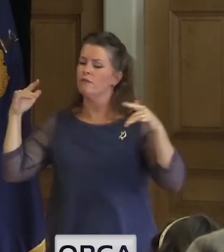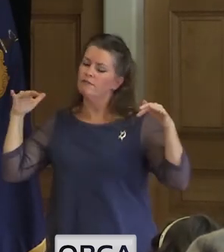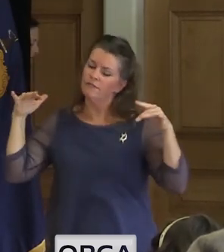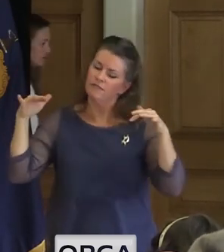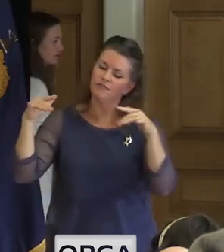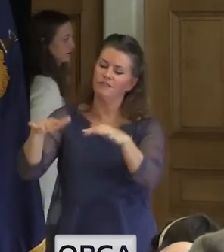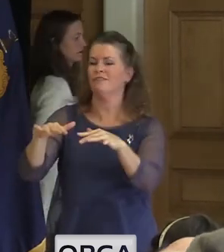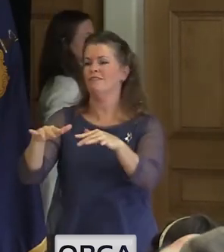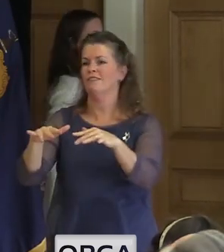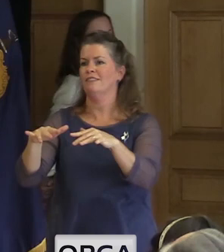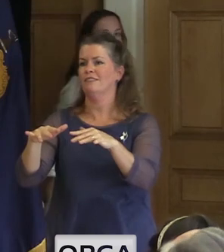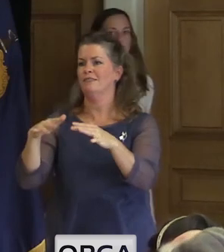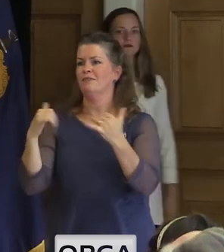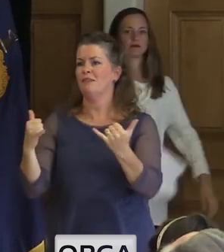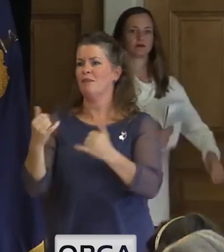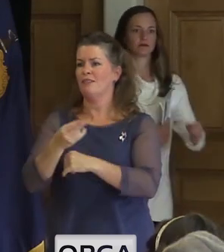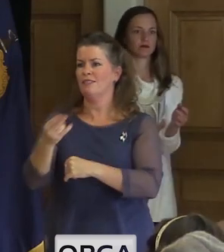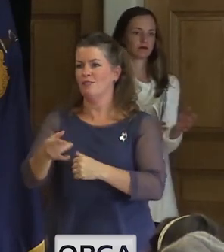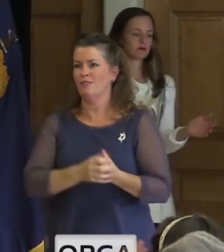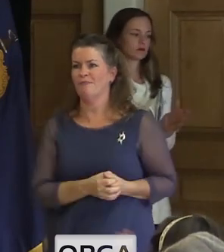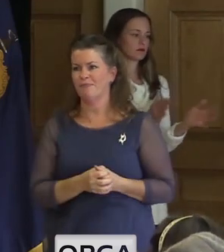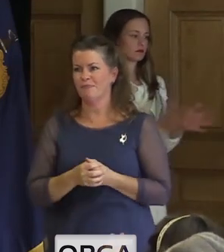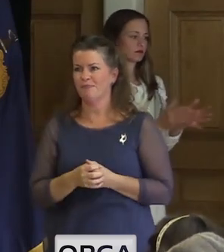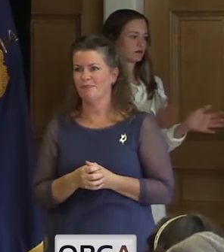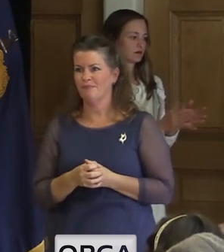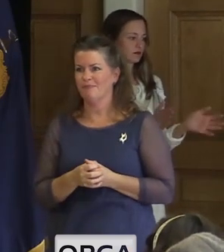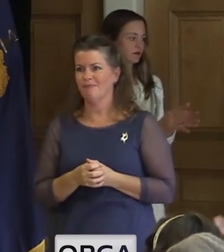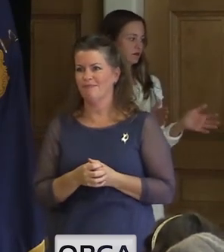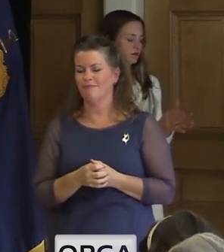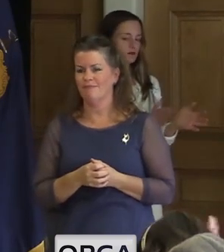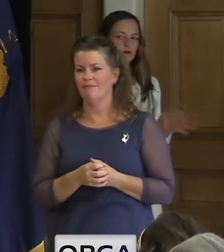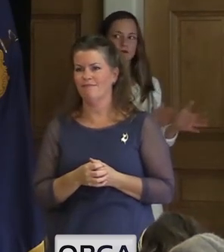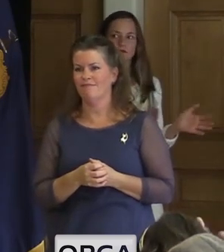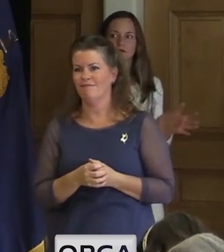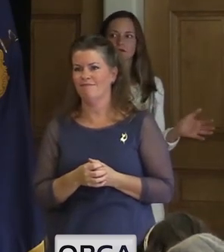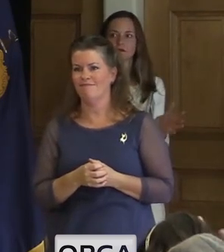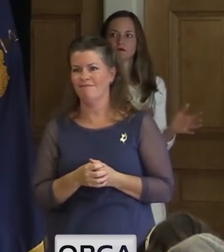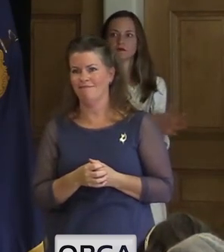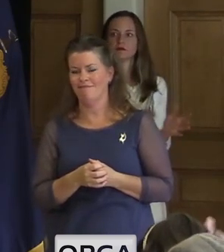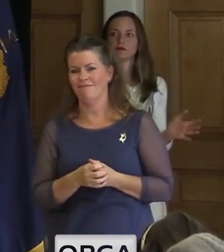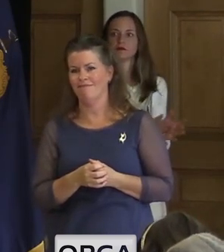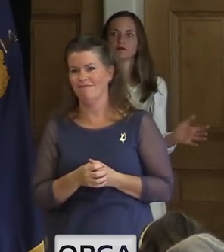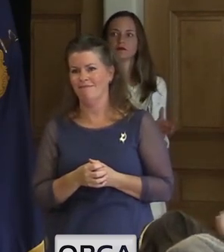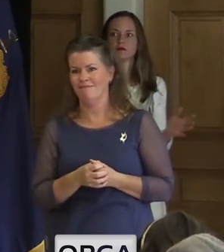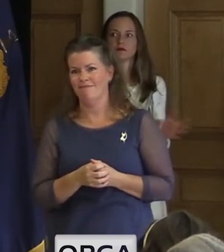in the modern history of the state of Vermont.